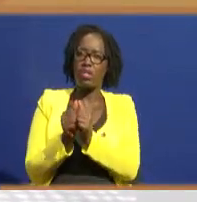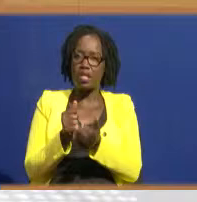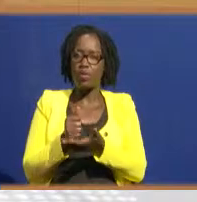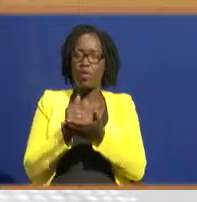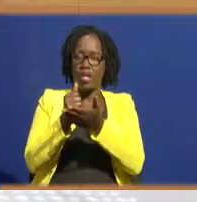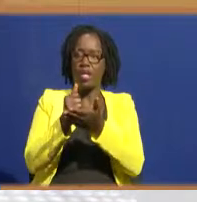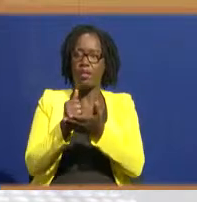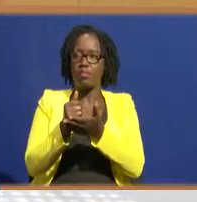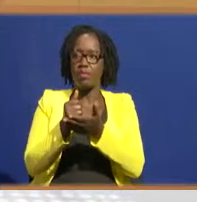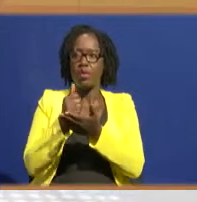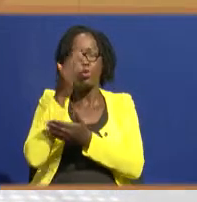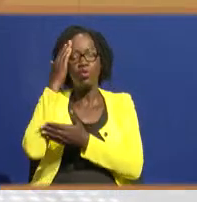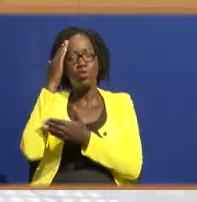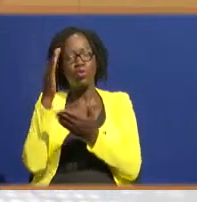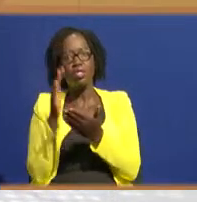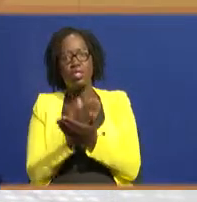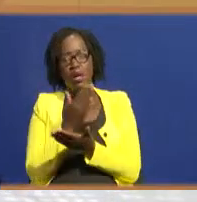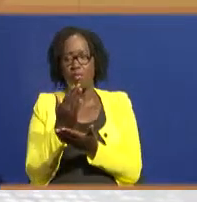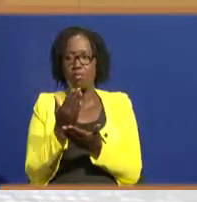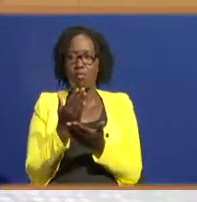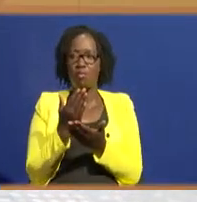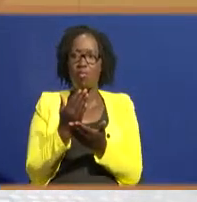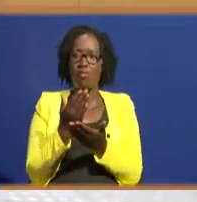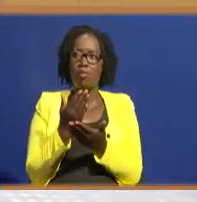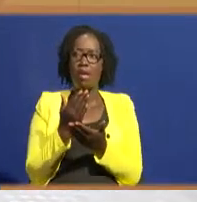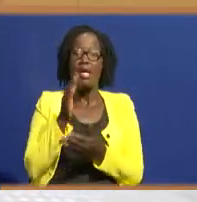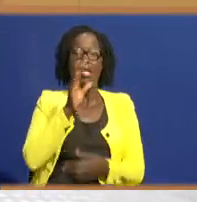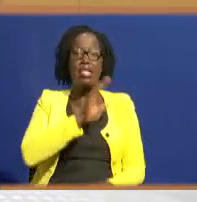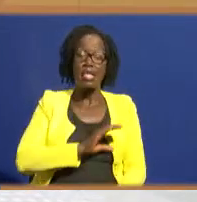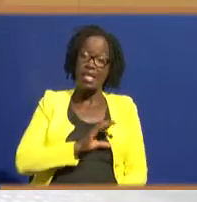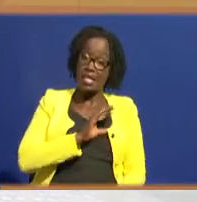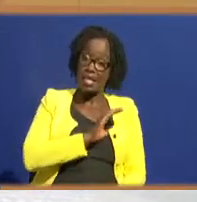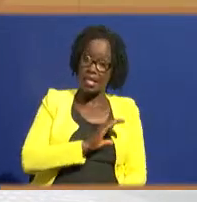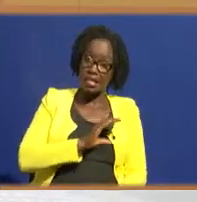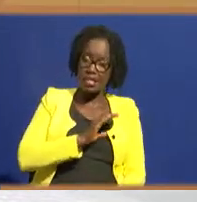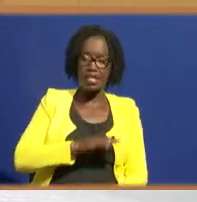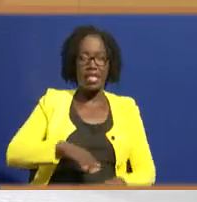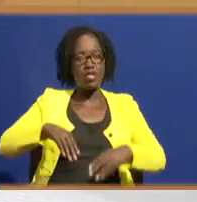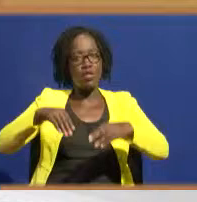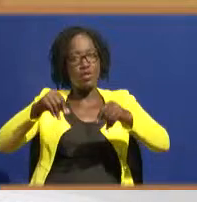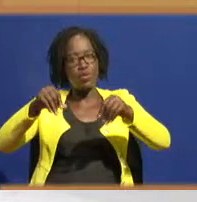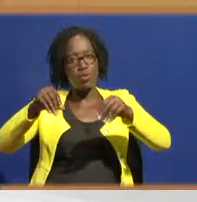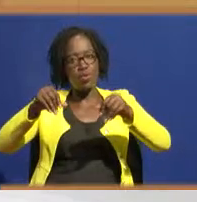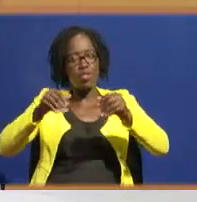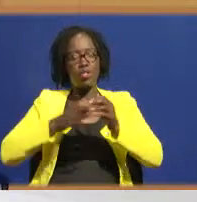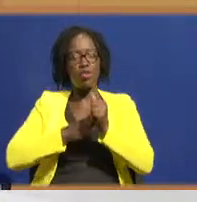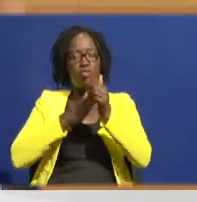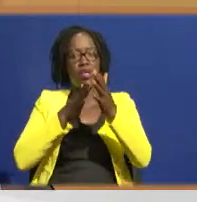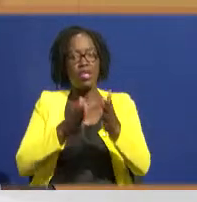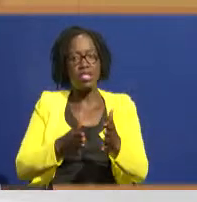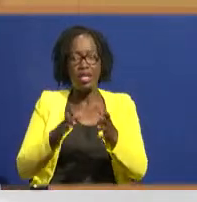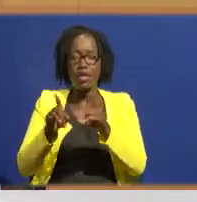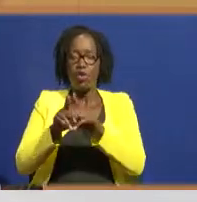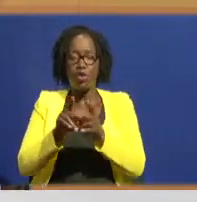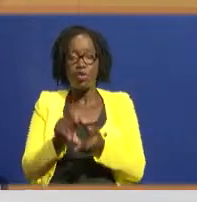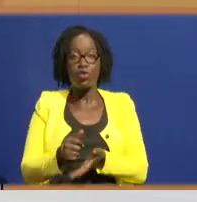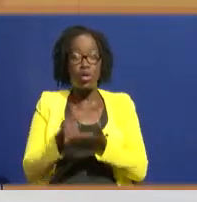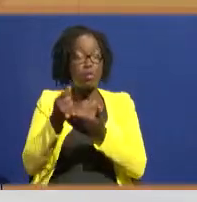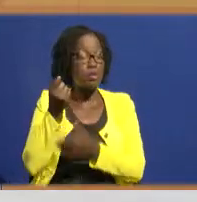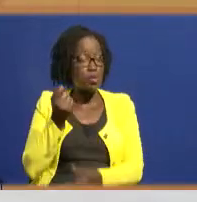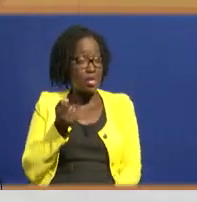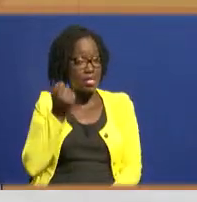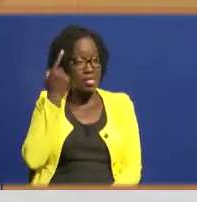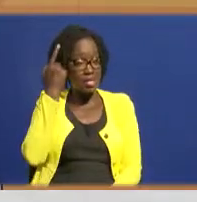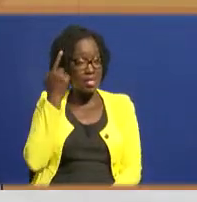know some of the characteristics and the qualities of a leader. We also help them to